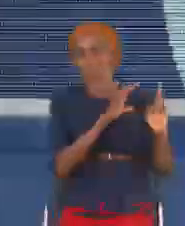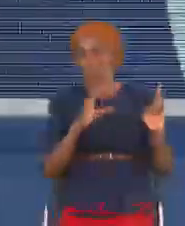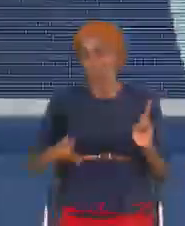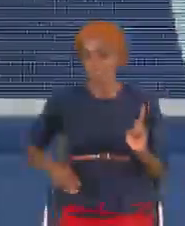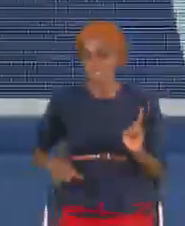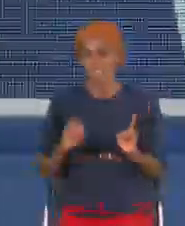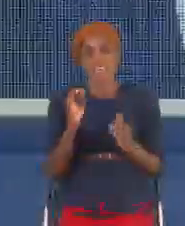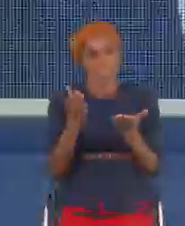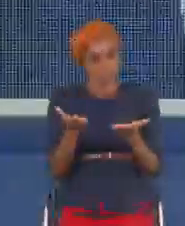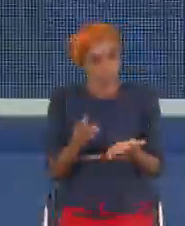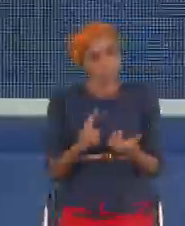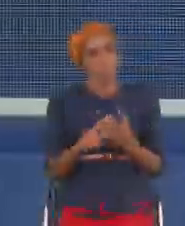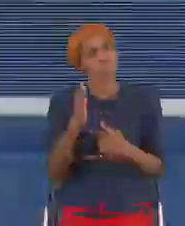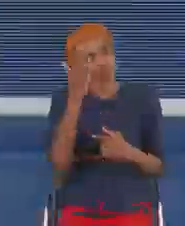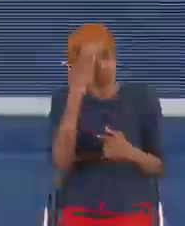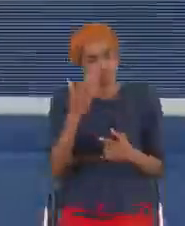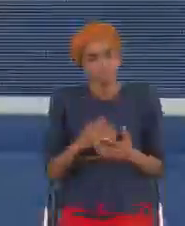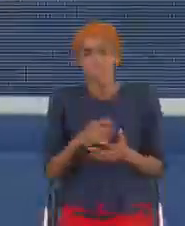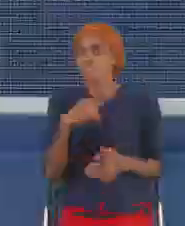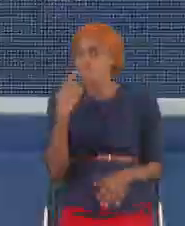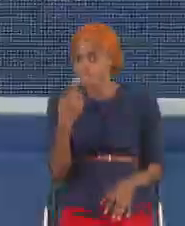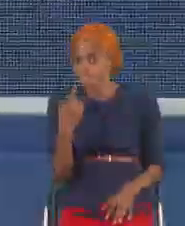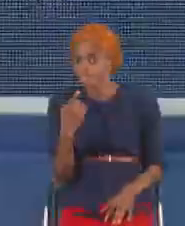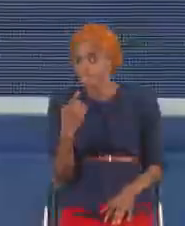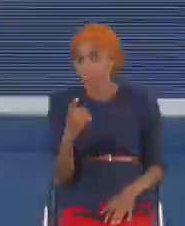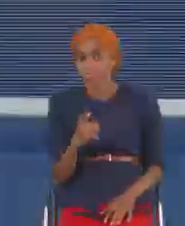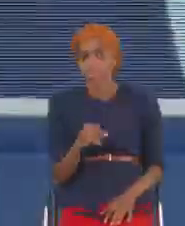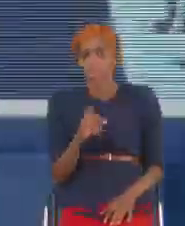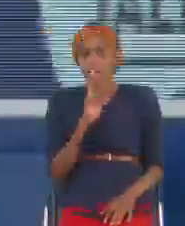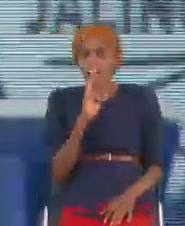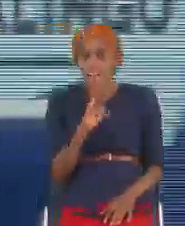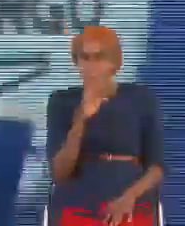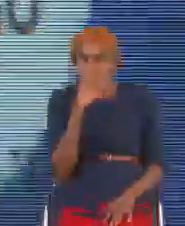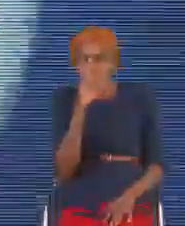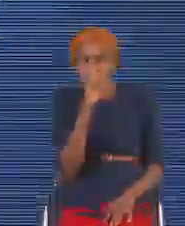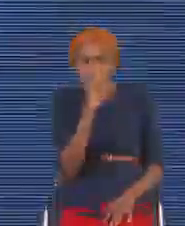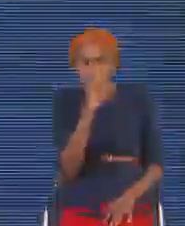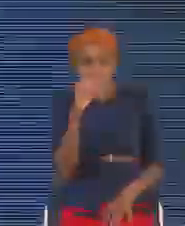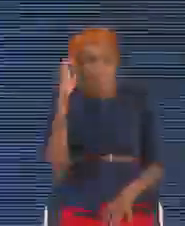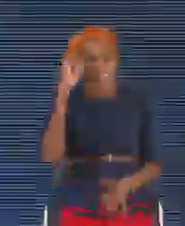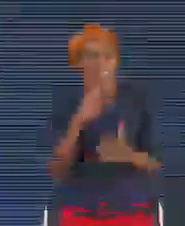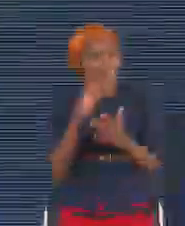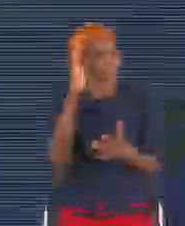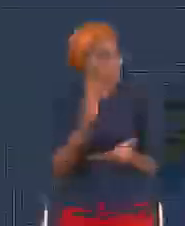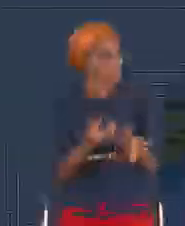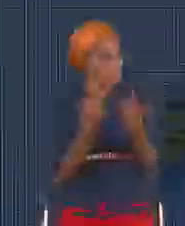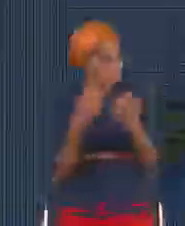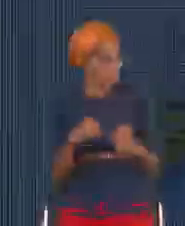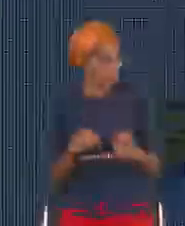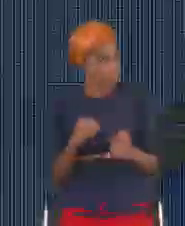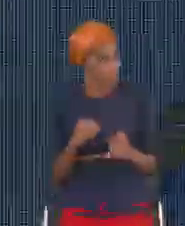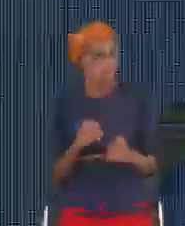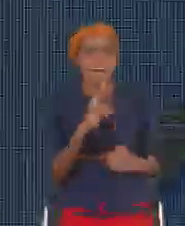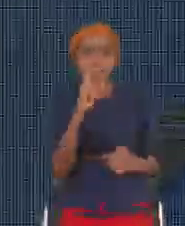He wanted to know. He said, "Art thou he that shall come? Are you